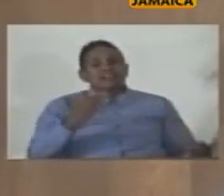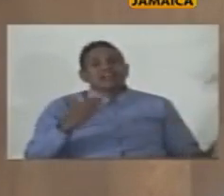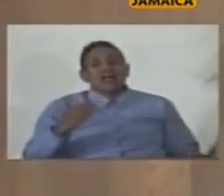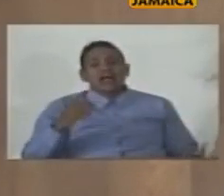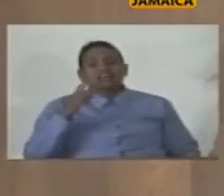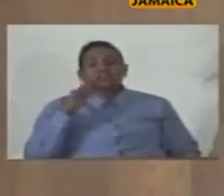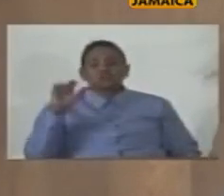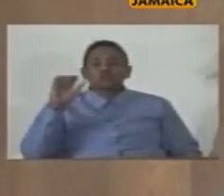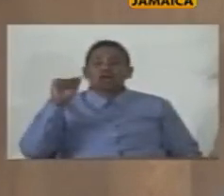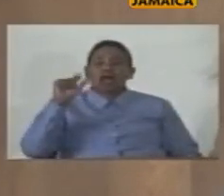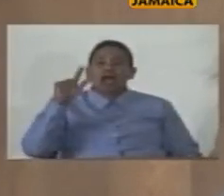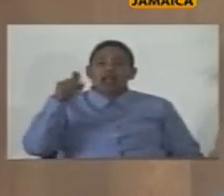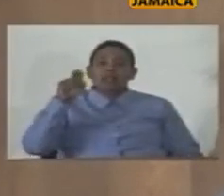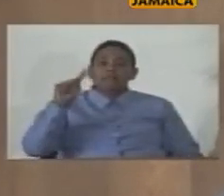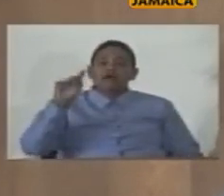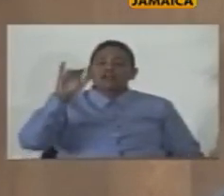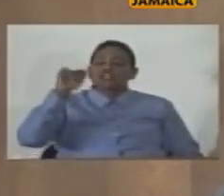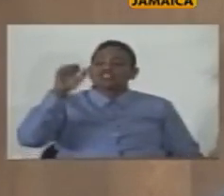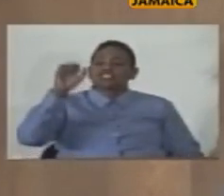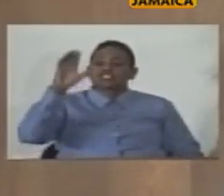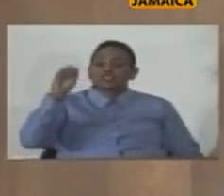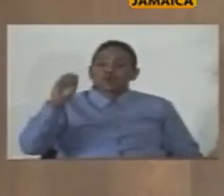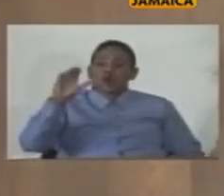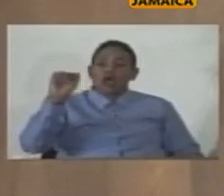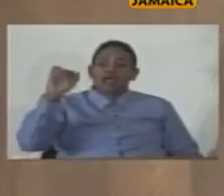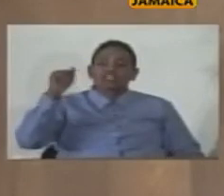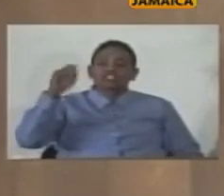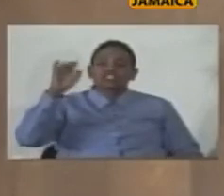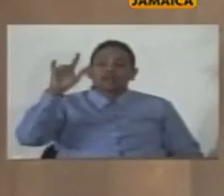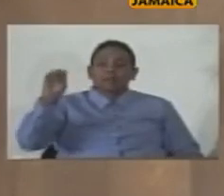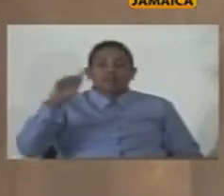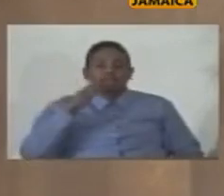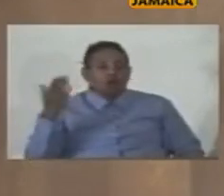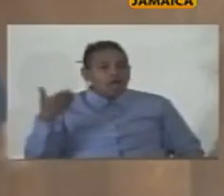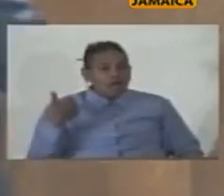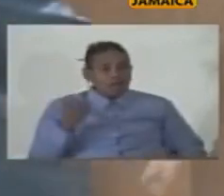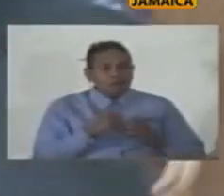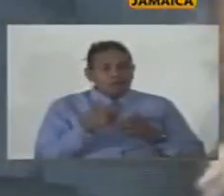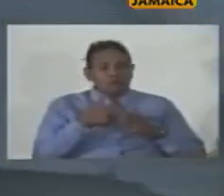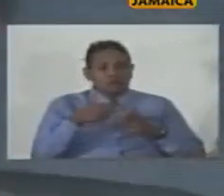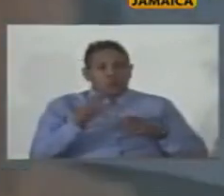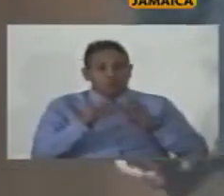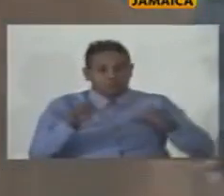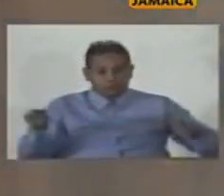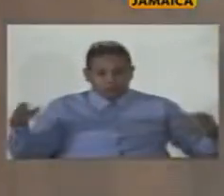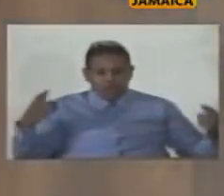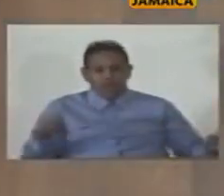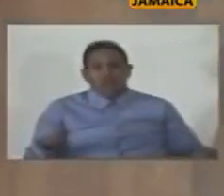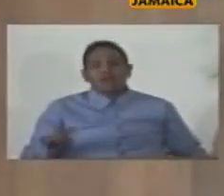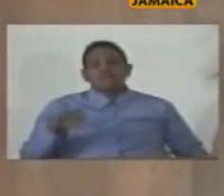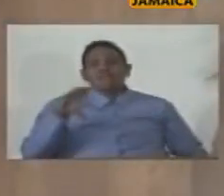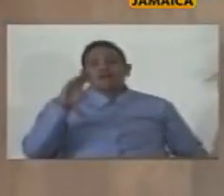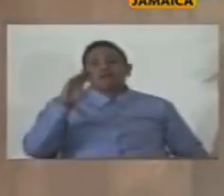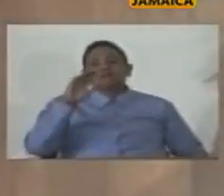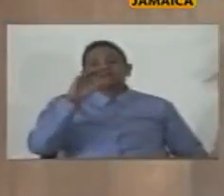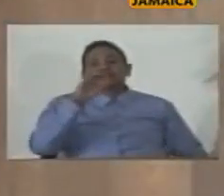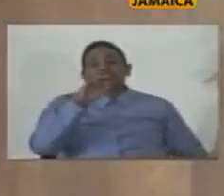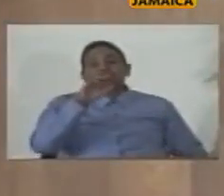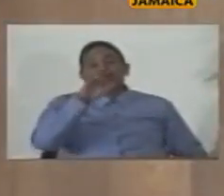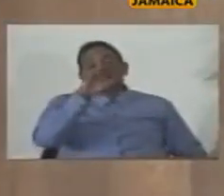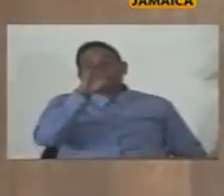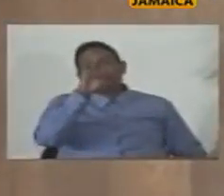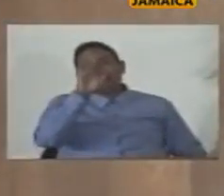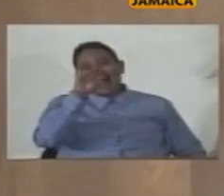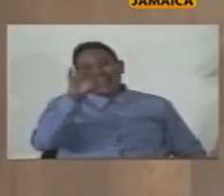Gisco, and Jamalco for assisting with MAL. The corridor from Swibis Hope to Blackgate was recently